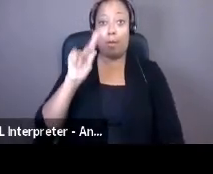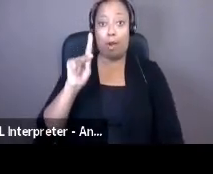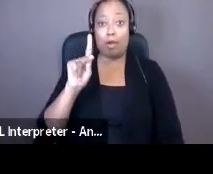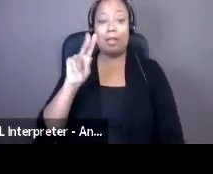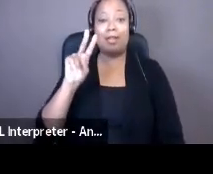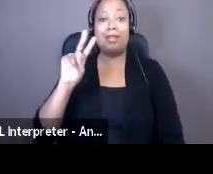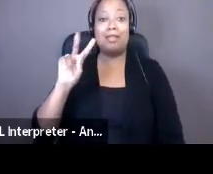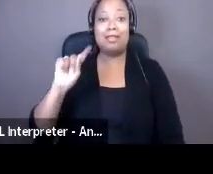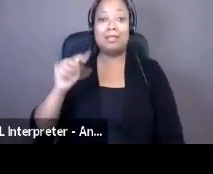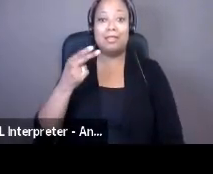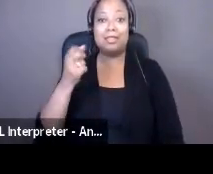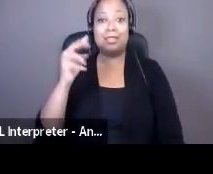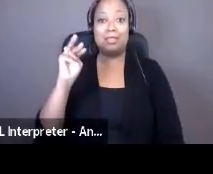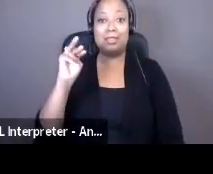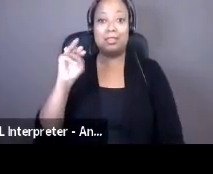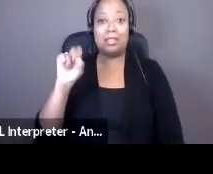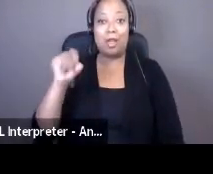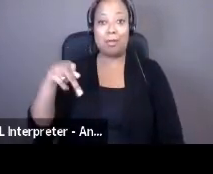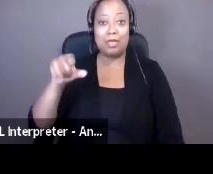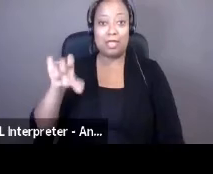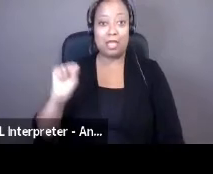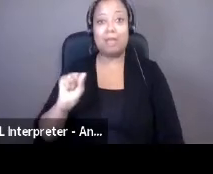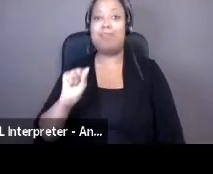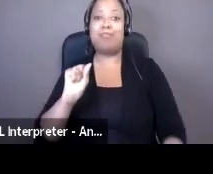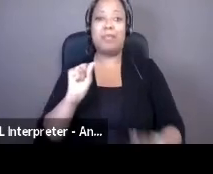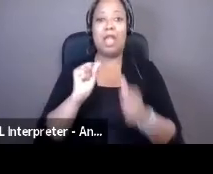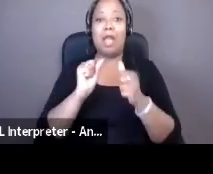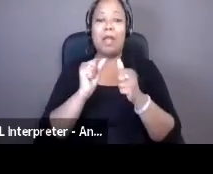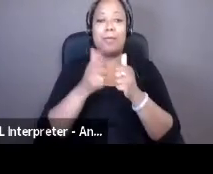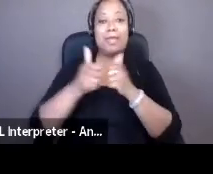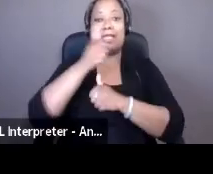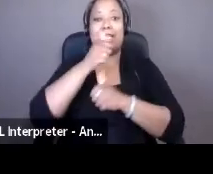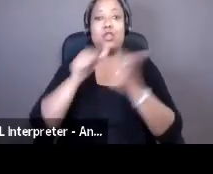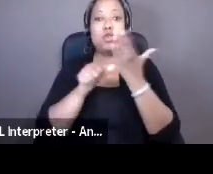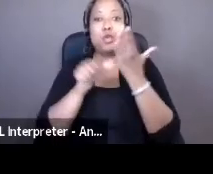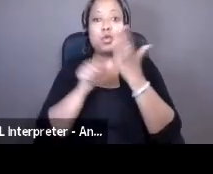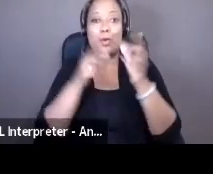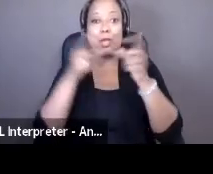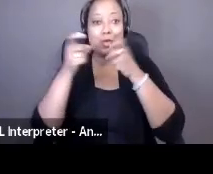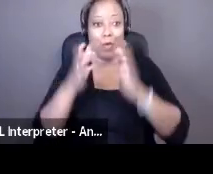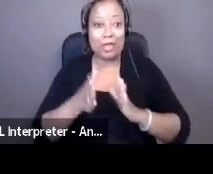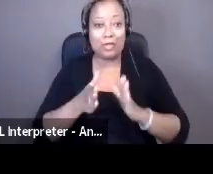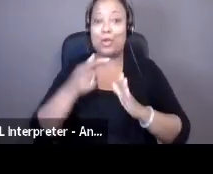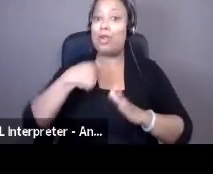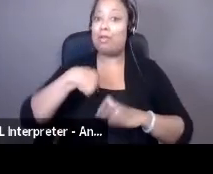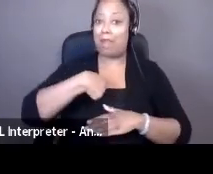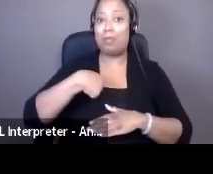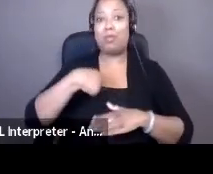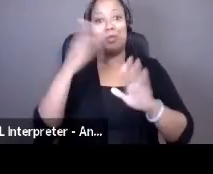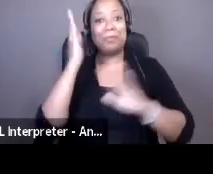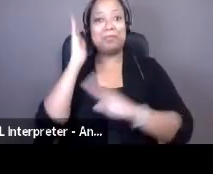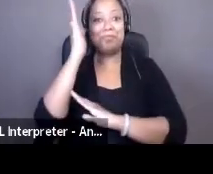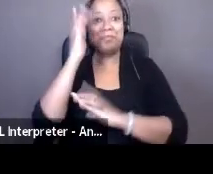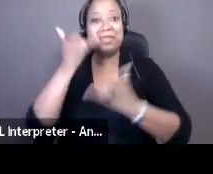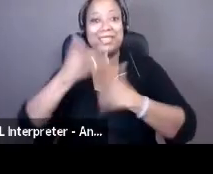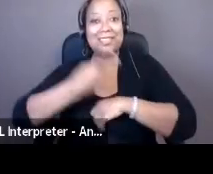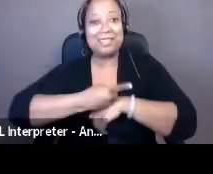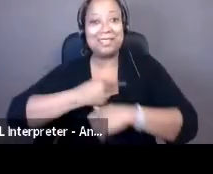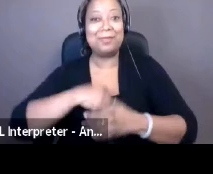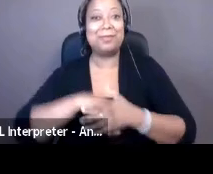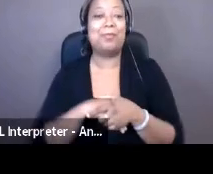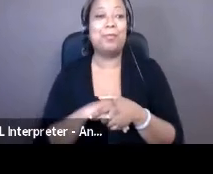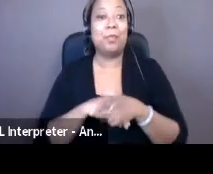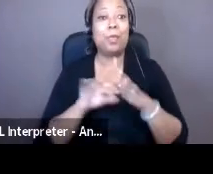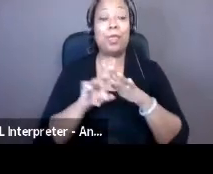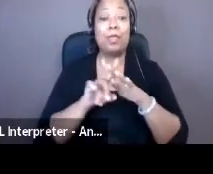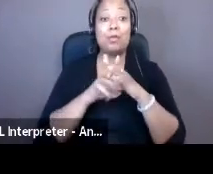of Architecture for Paralyzed Veterans of America in Washington, D.C., and I will be your presenter today. Let's start off